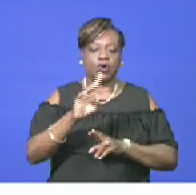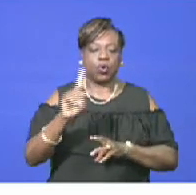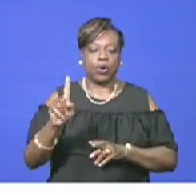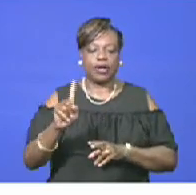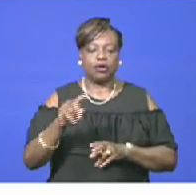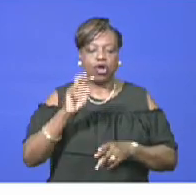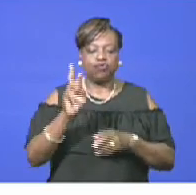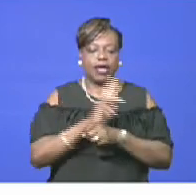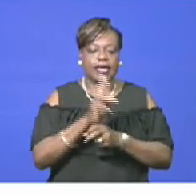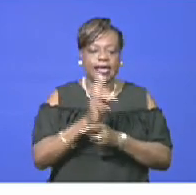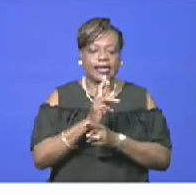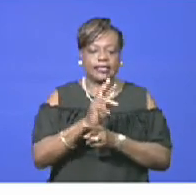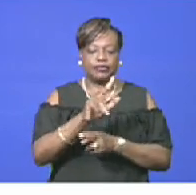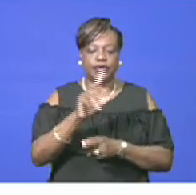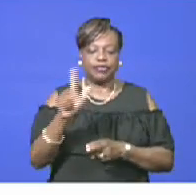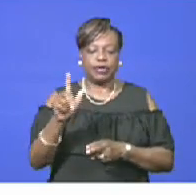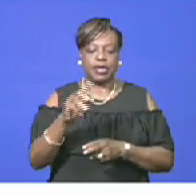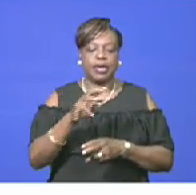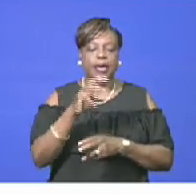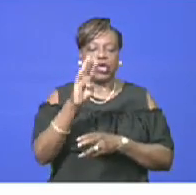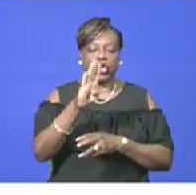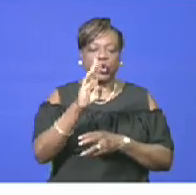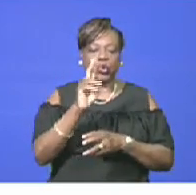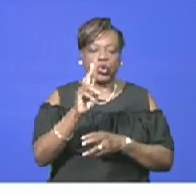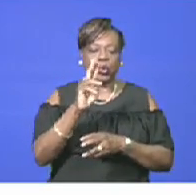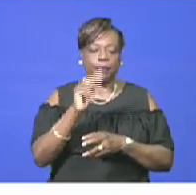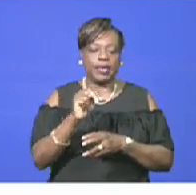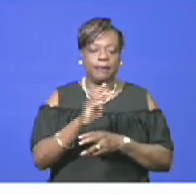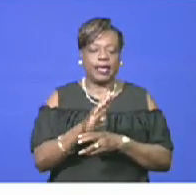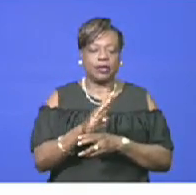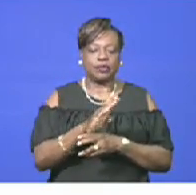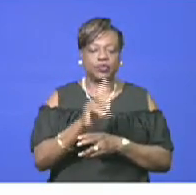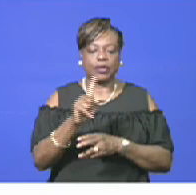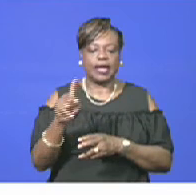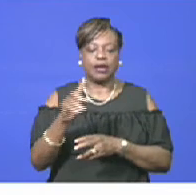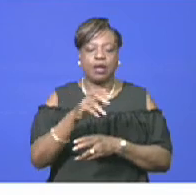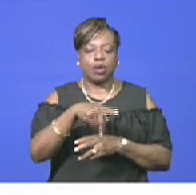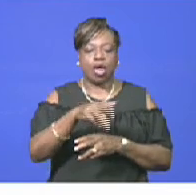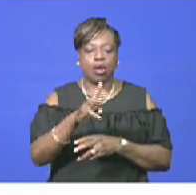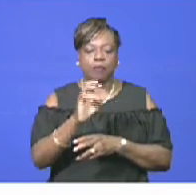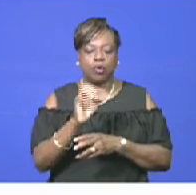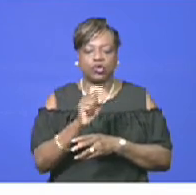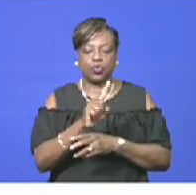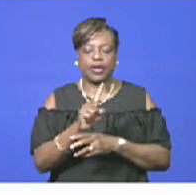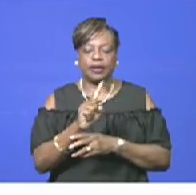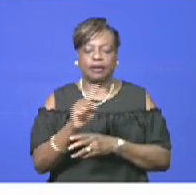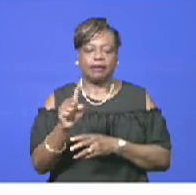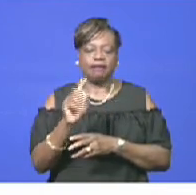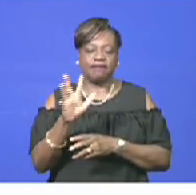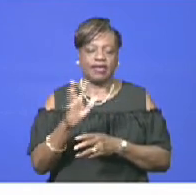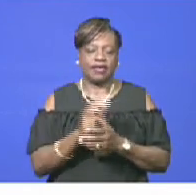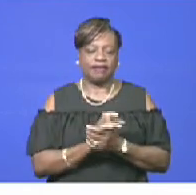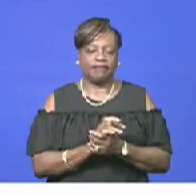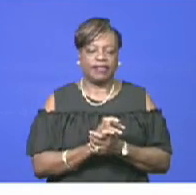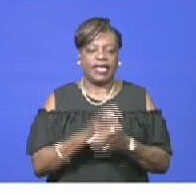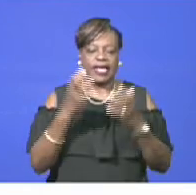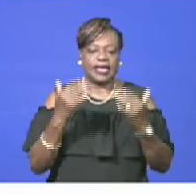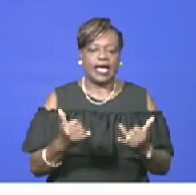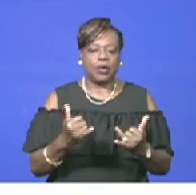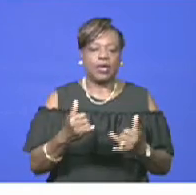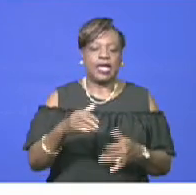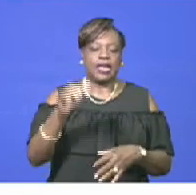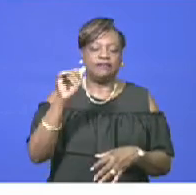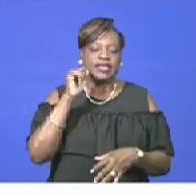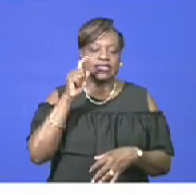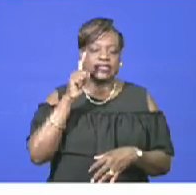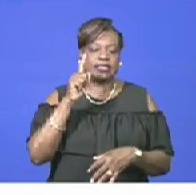Regulators 3-3, UB Mingos 1-2, then the Island Game Pros are 1-5. Currently, Livingston Munnings from the Rockets